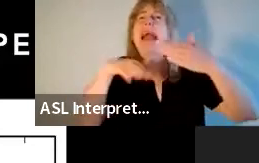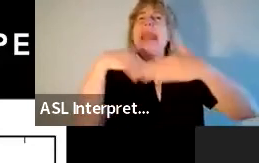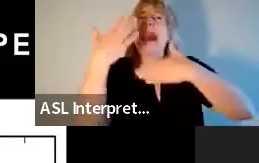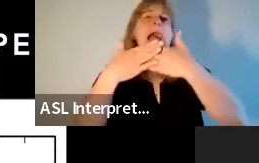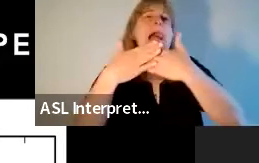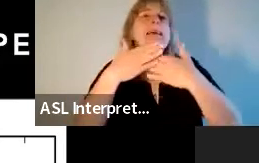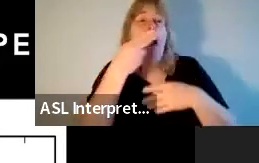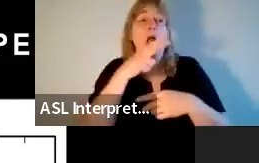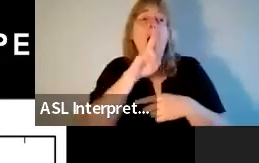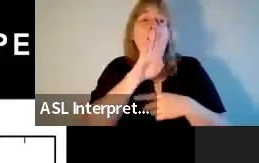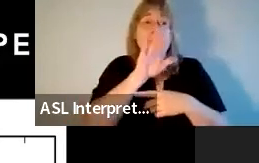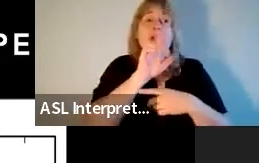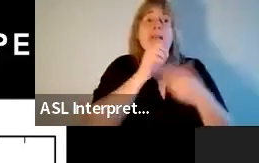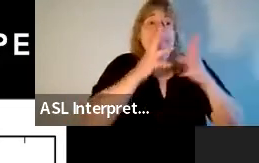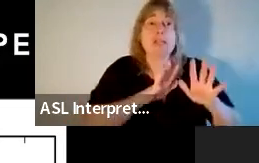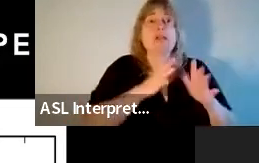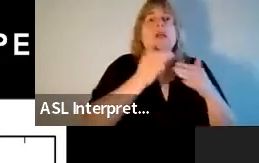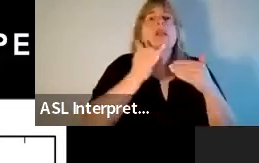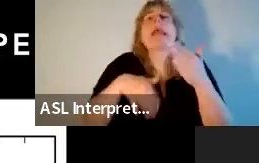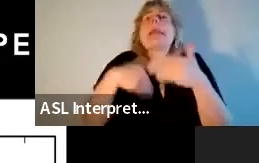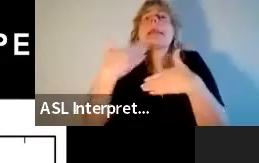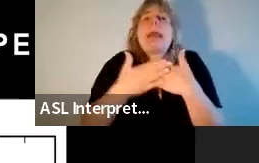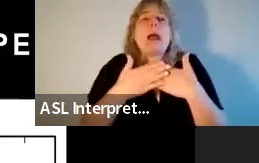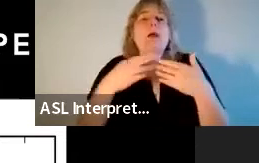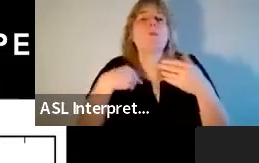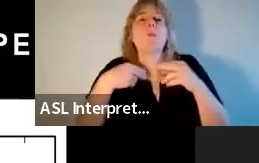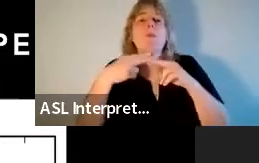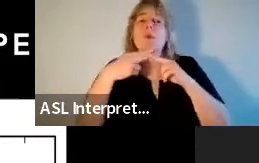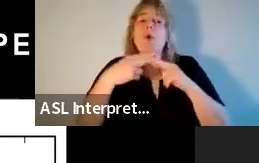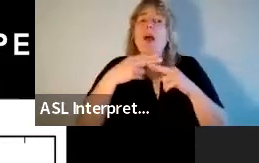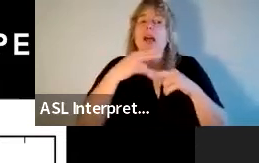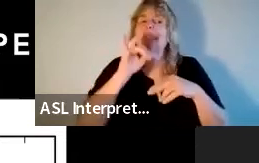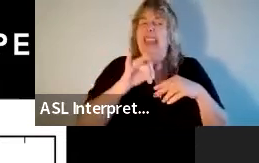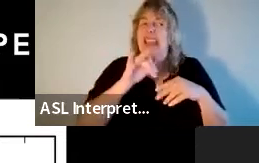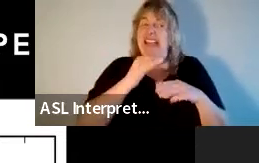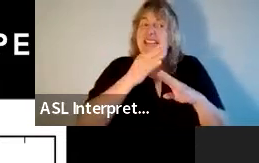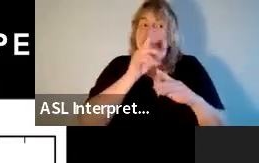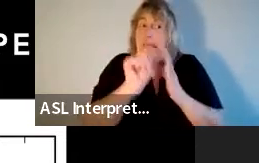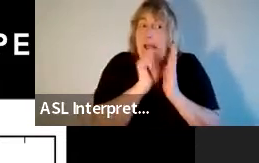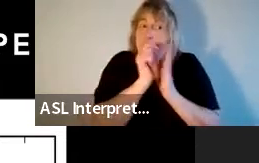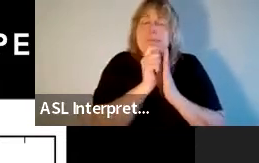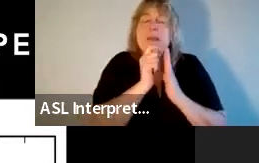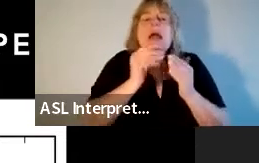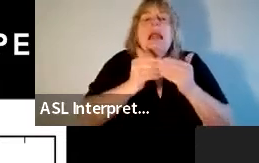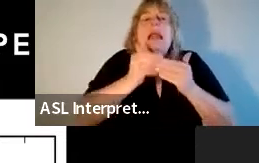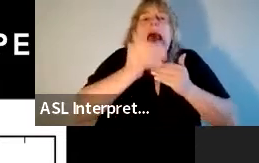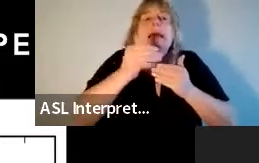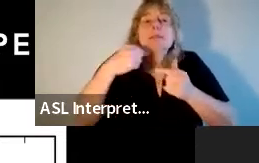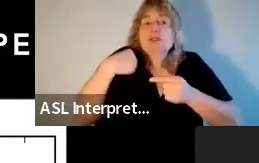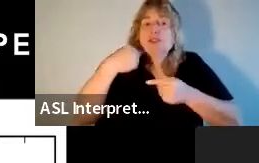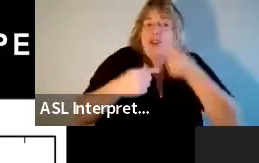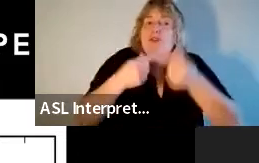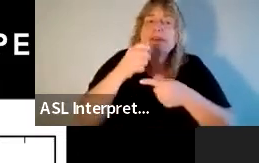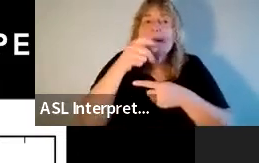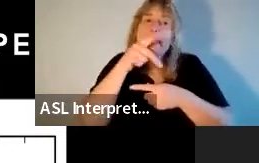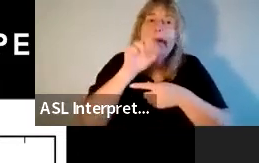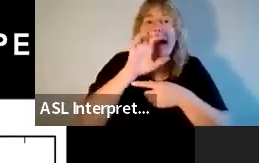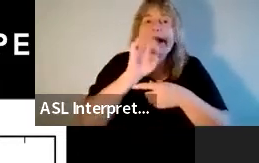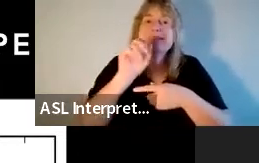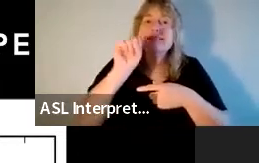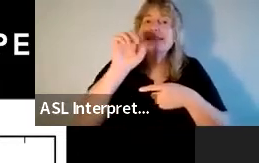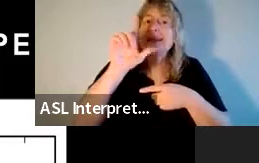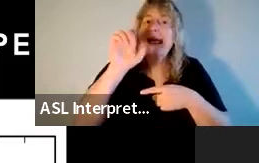referred to this as the next generation space telescope. I was very fortunate as a young scientist in the late 90s